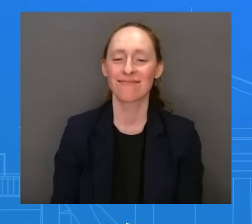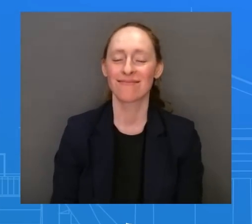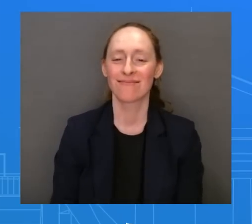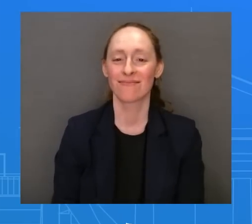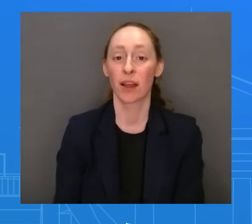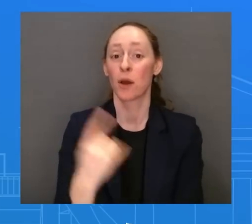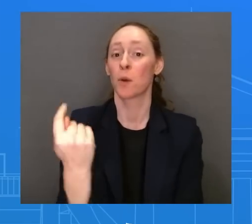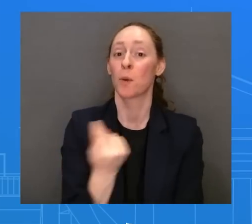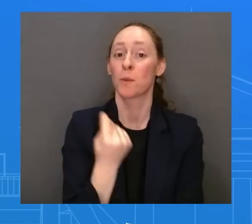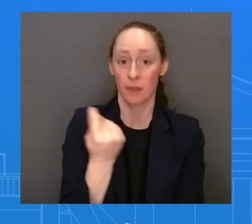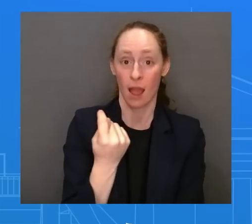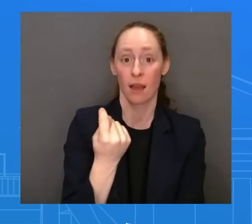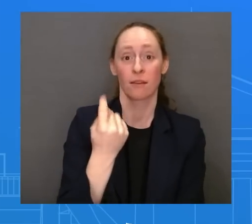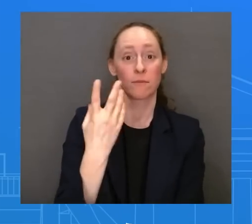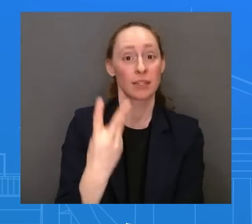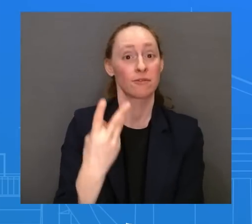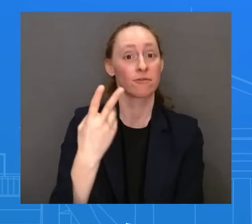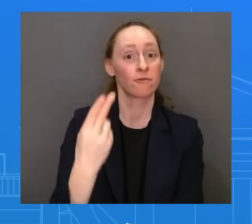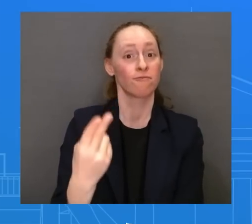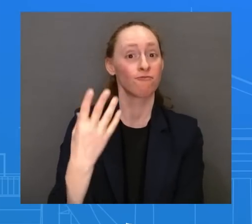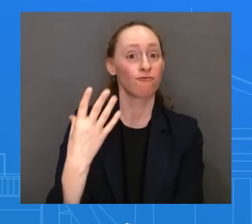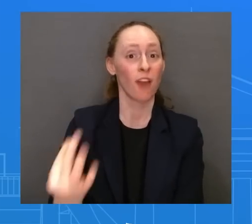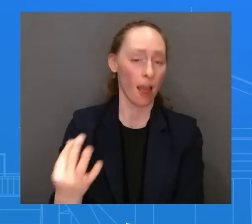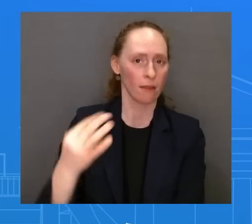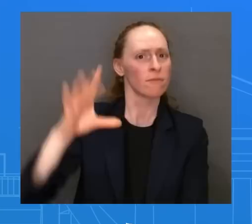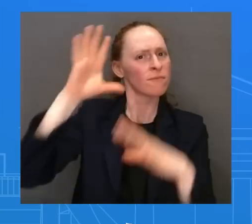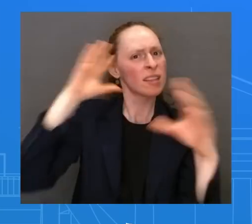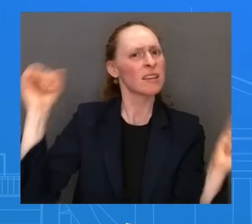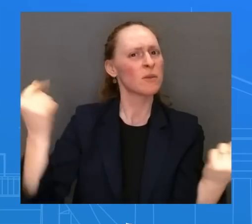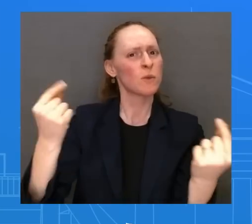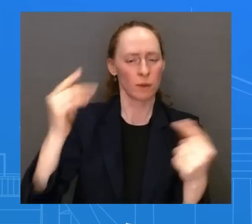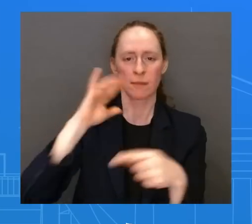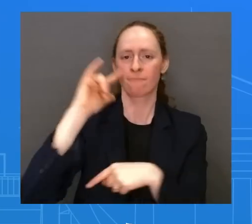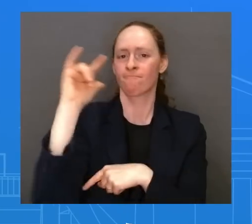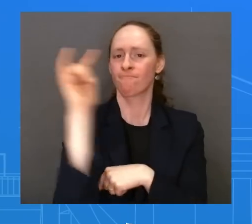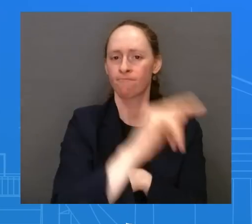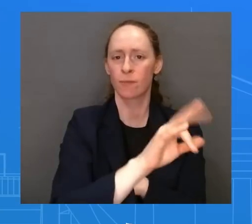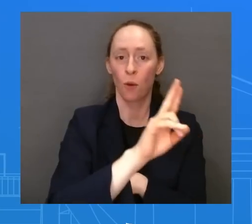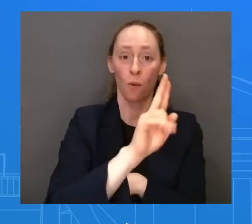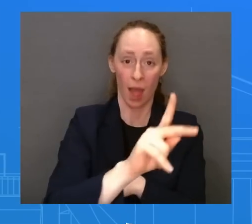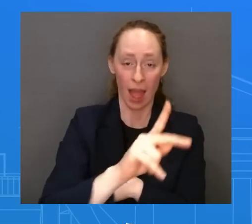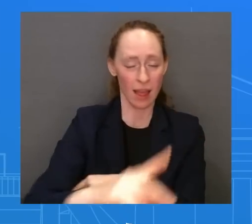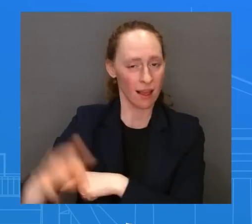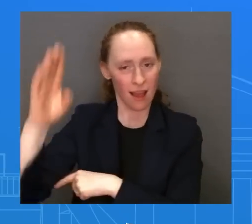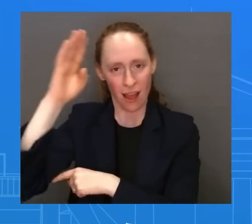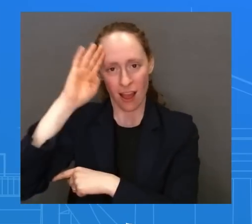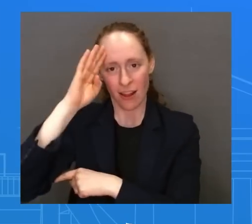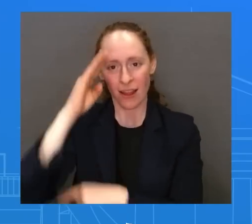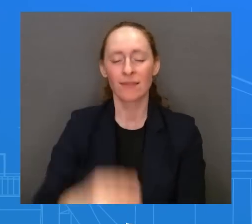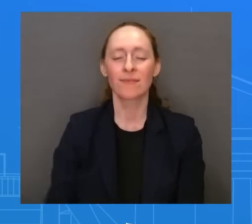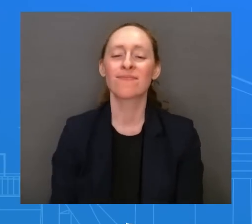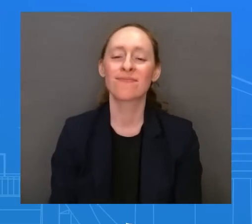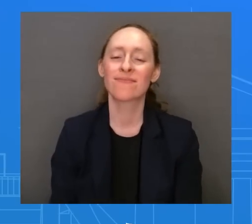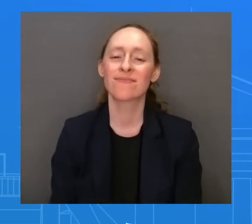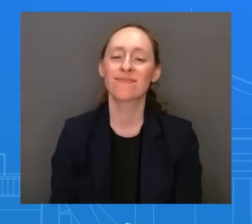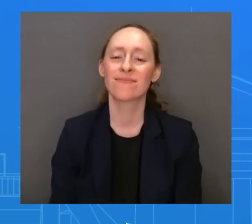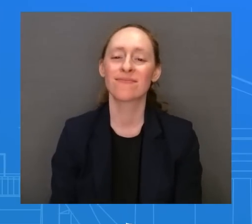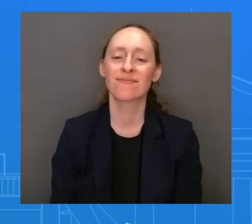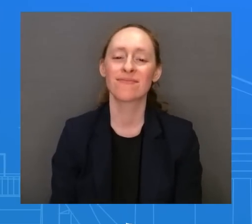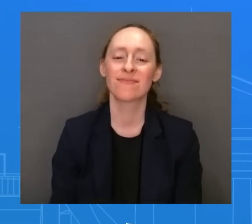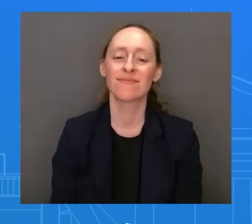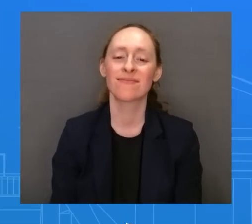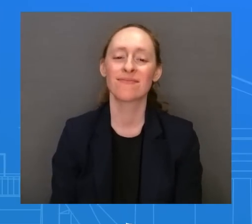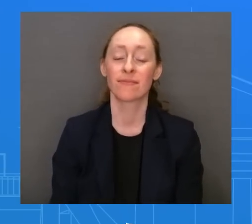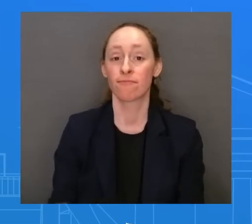the president will first travel to Belfast Northern Ireland from April 11th through April 12th to Mark the tremendous progress